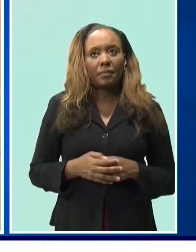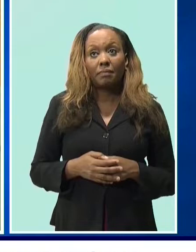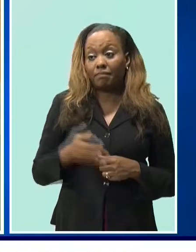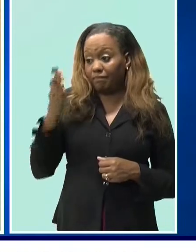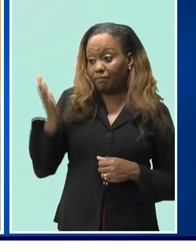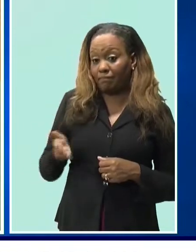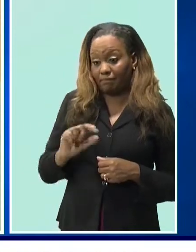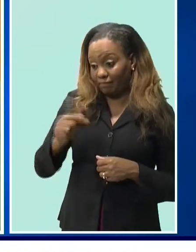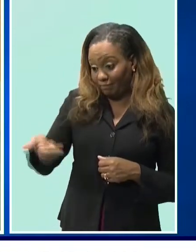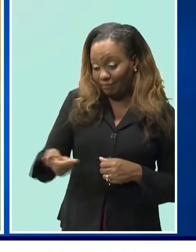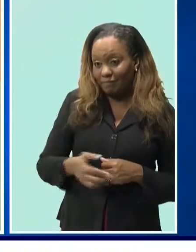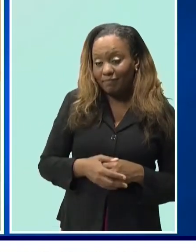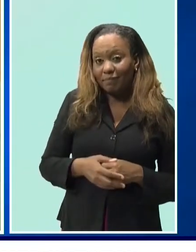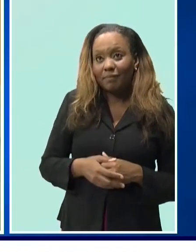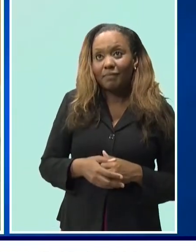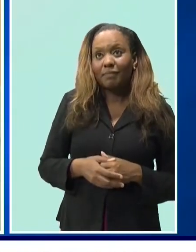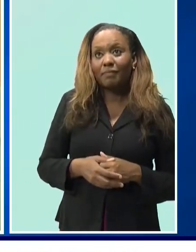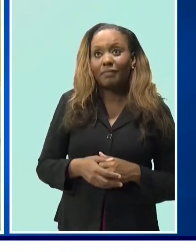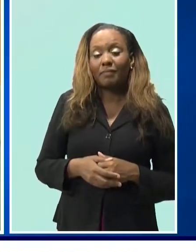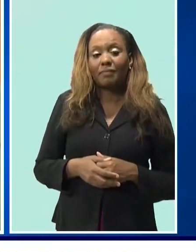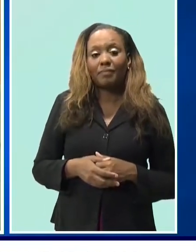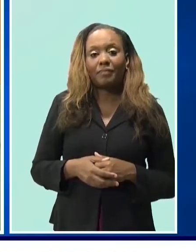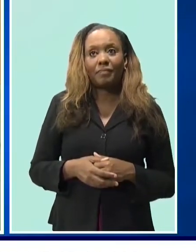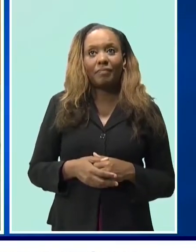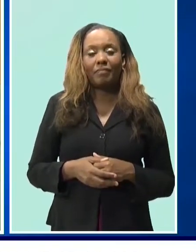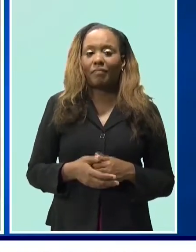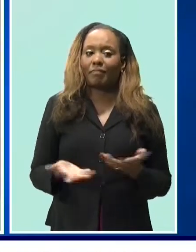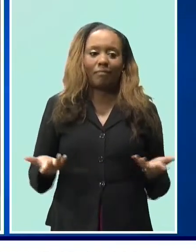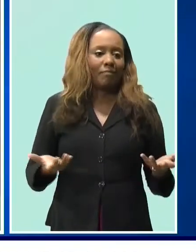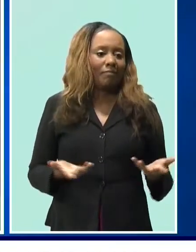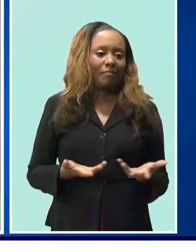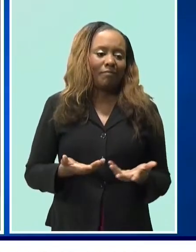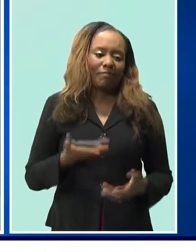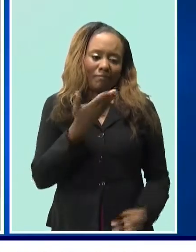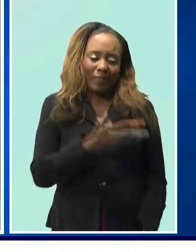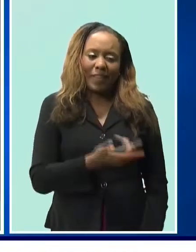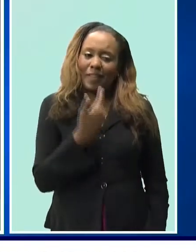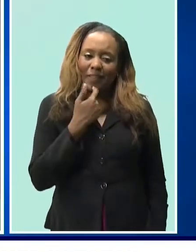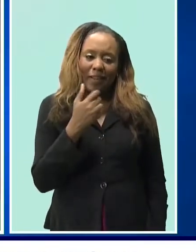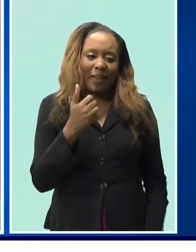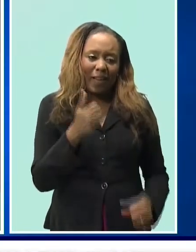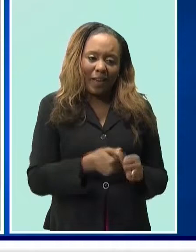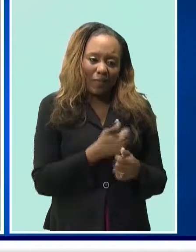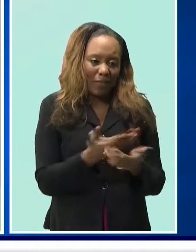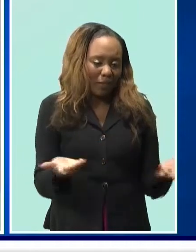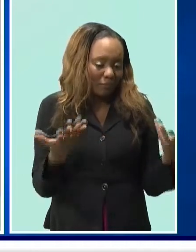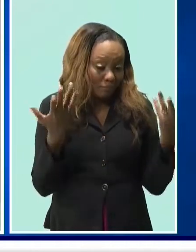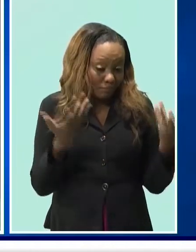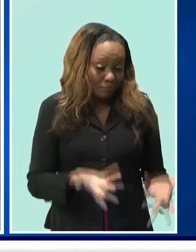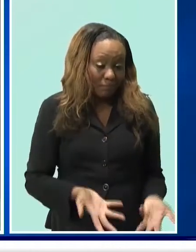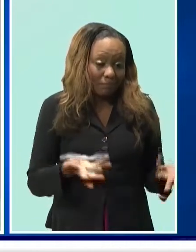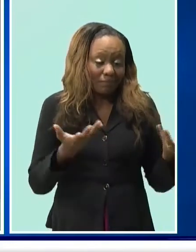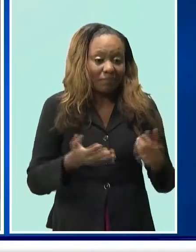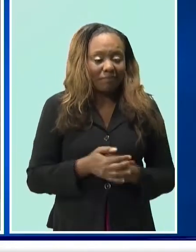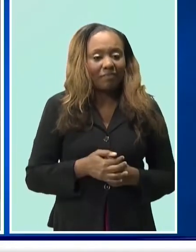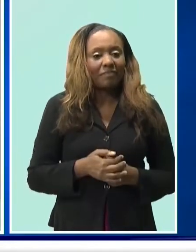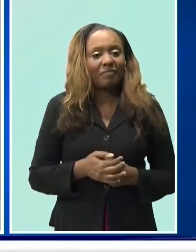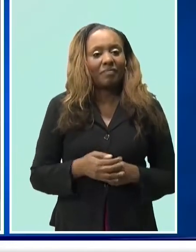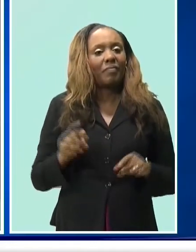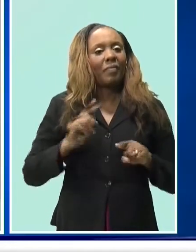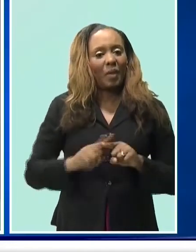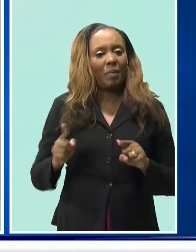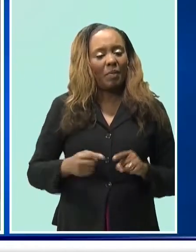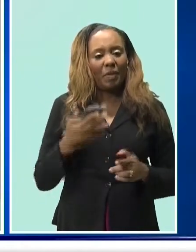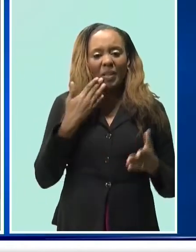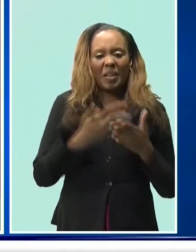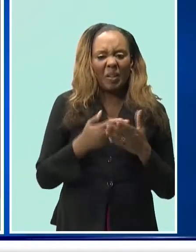Dr. Best? Well, there isn't a whole lot I could add. What I would like to support Mr. Carter's perspective that there's been generally very